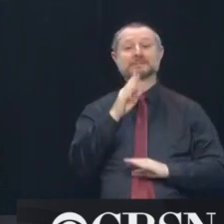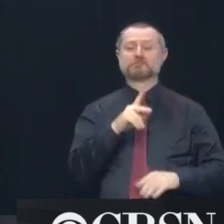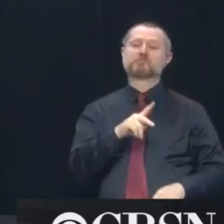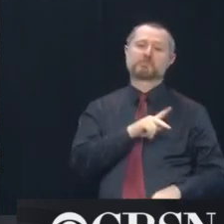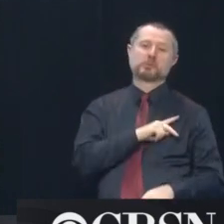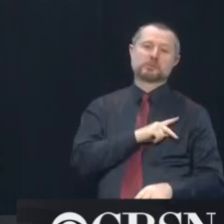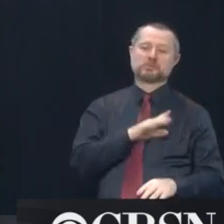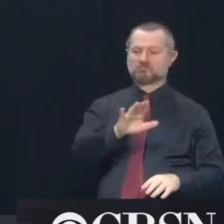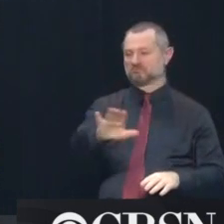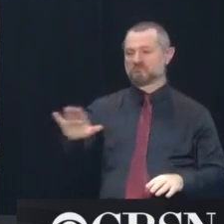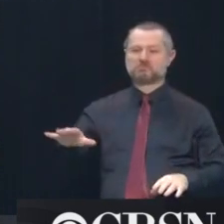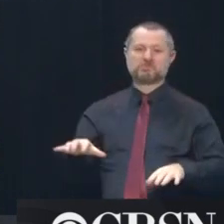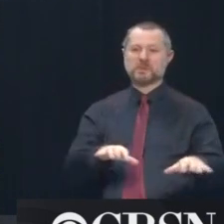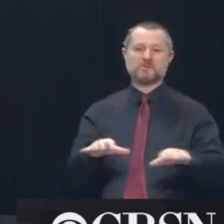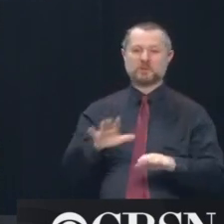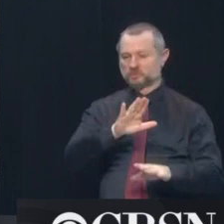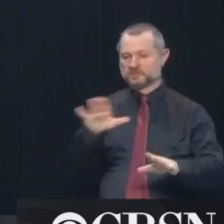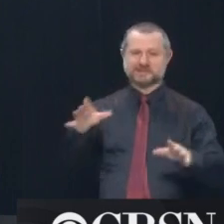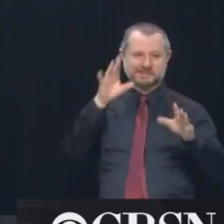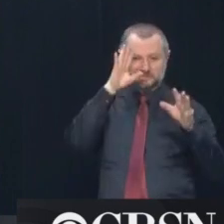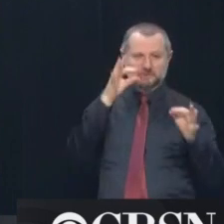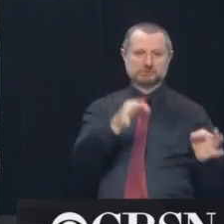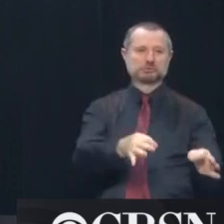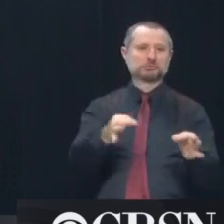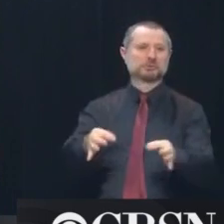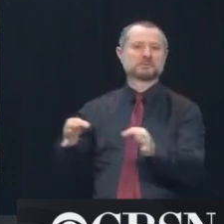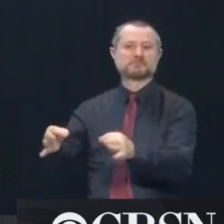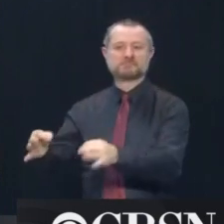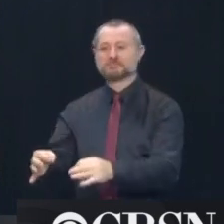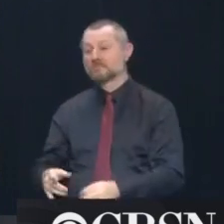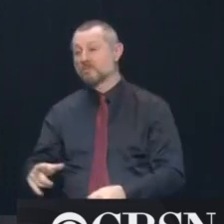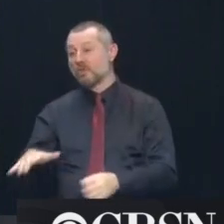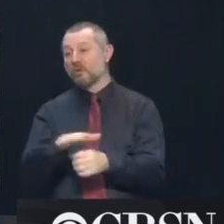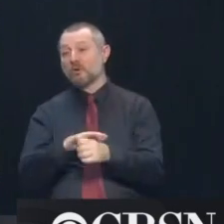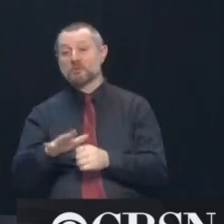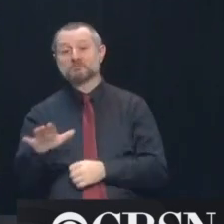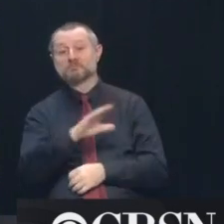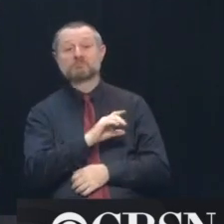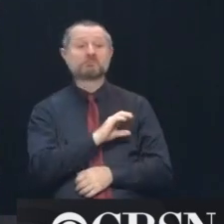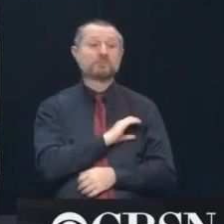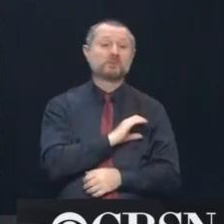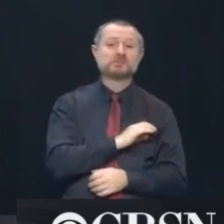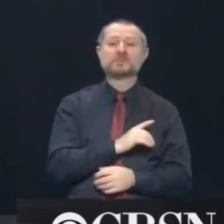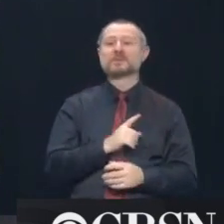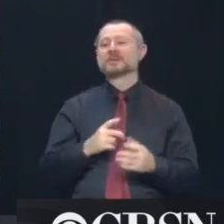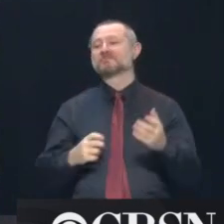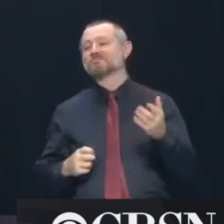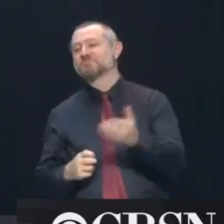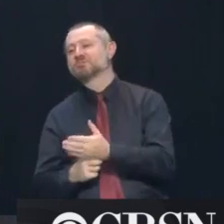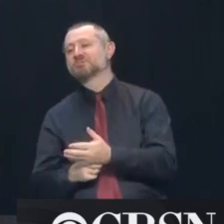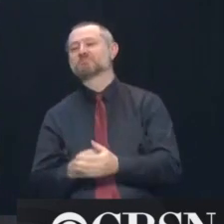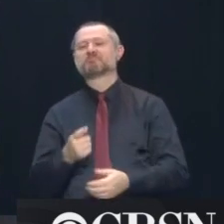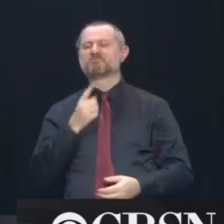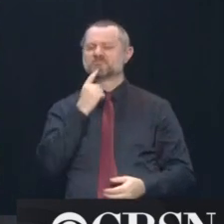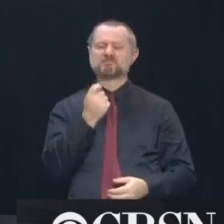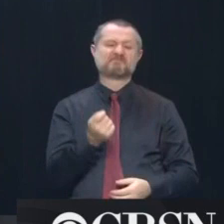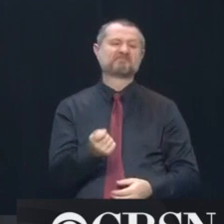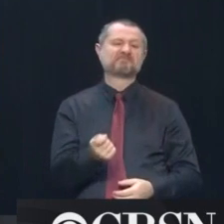The local enforcement has been minimal at best,